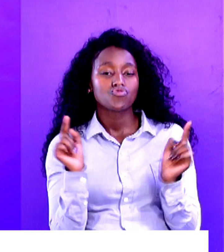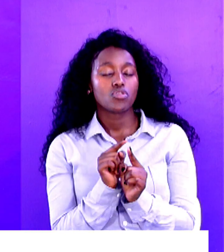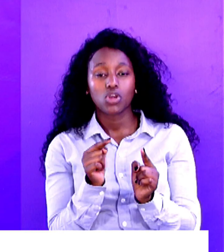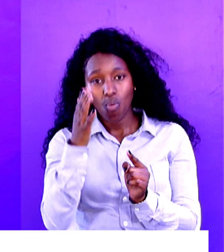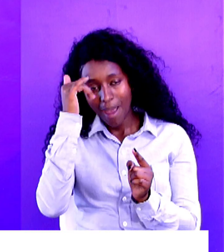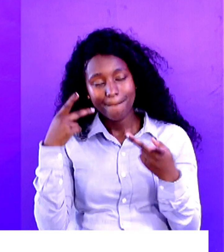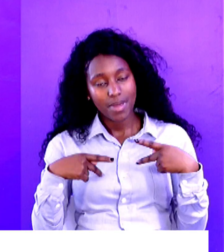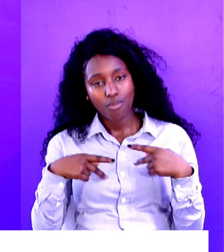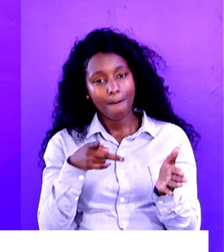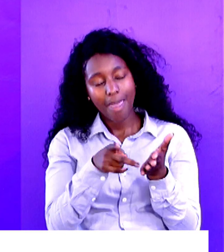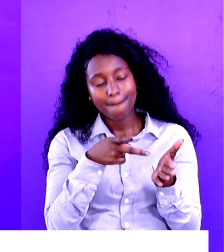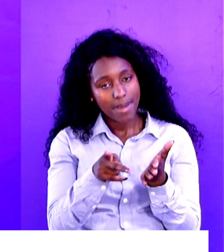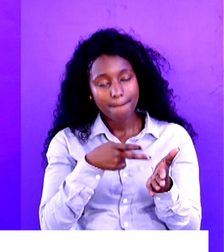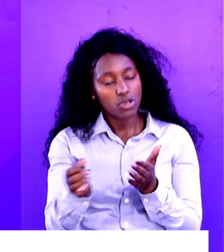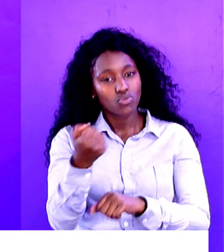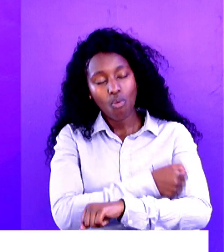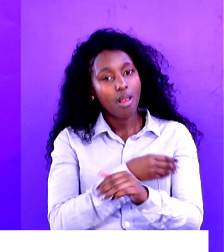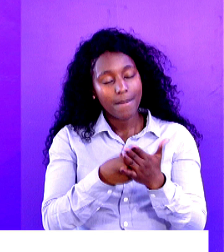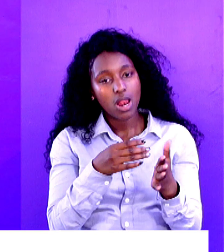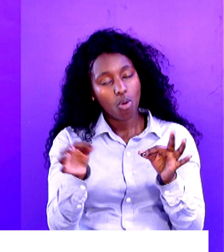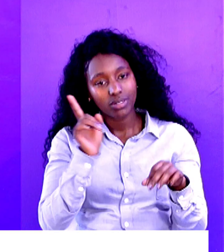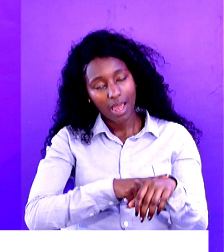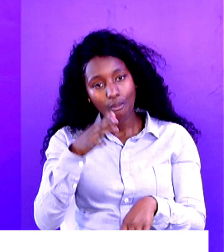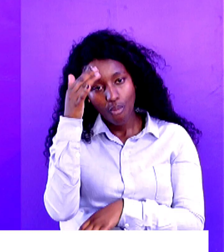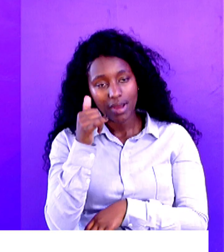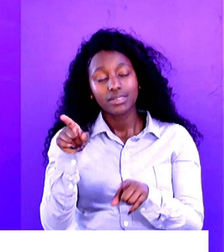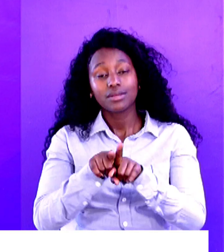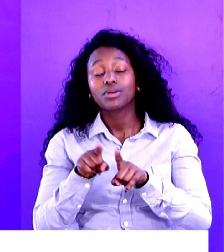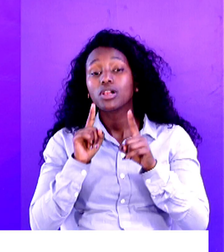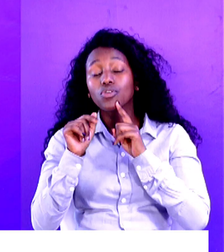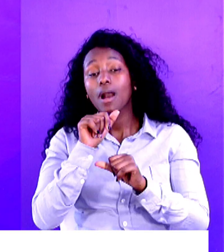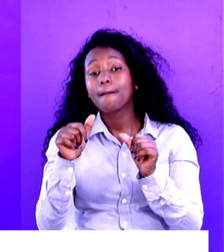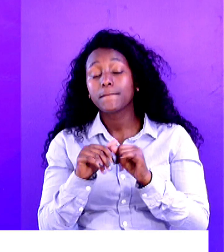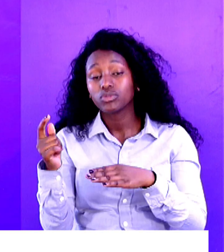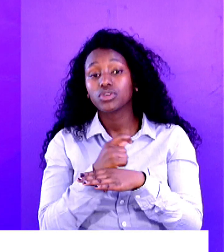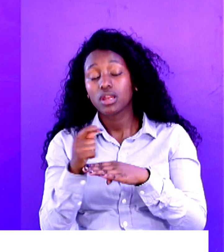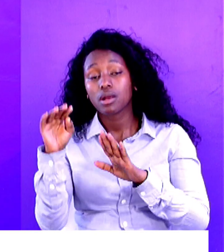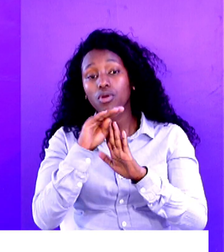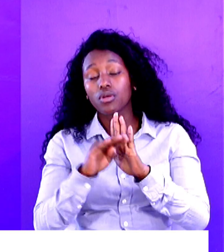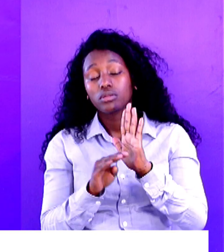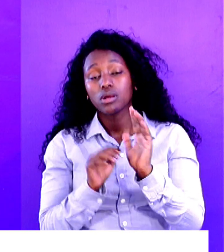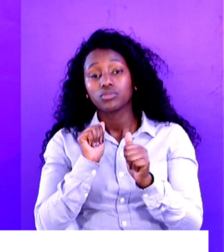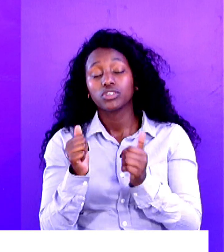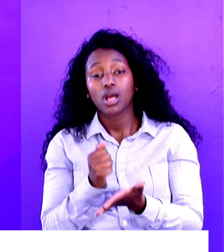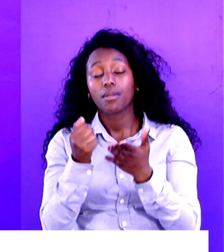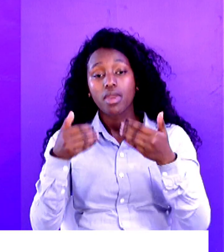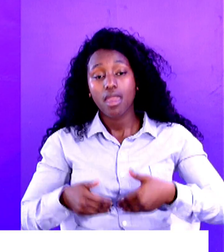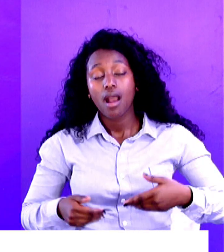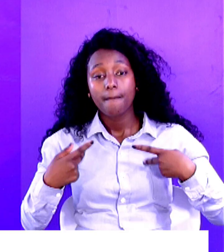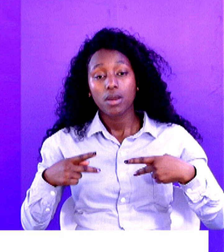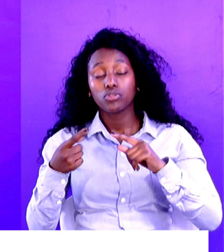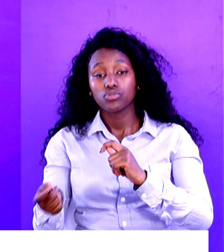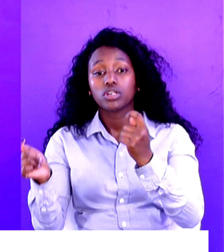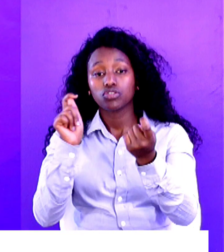technical courses. He urged that streamlined training programs would help young people to transition faster into